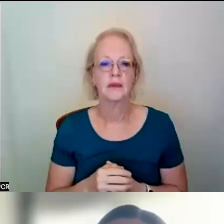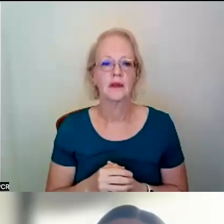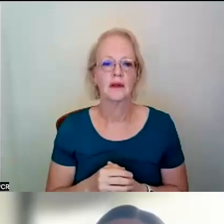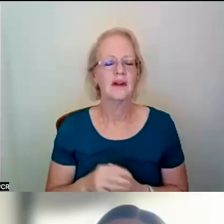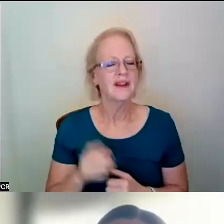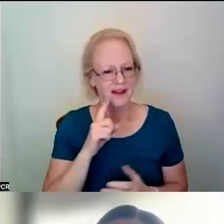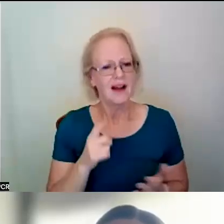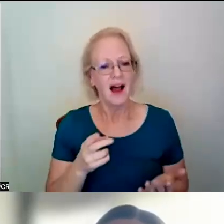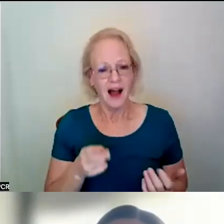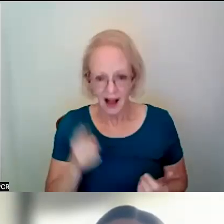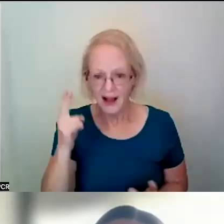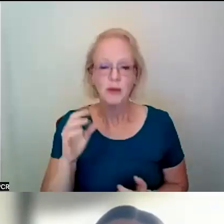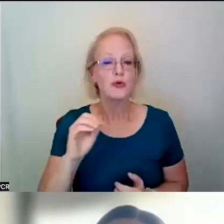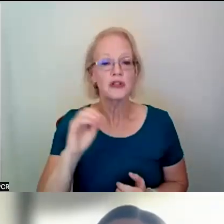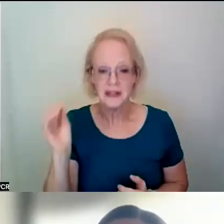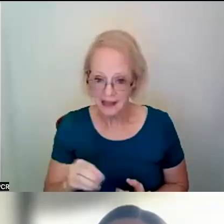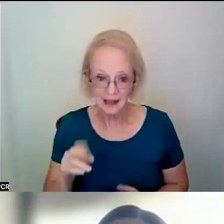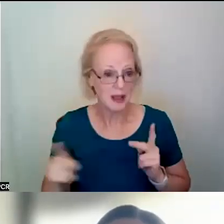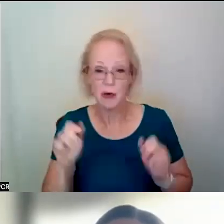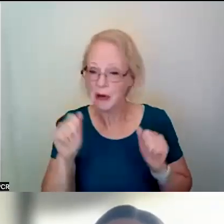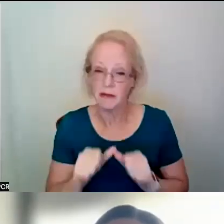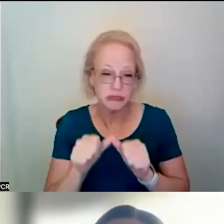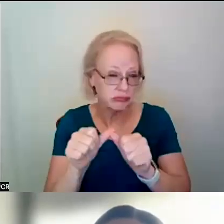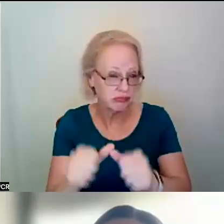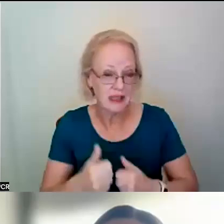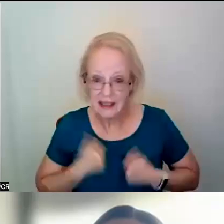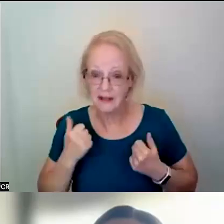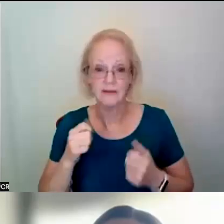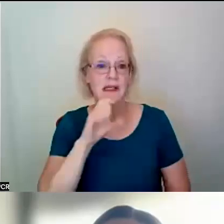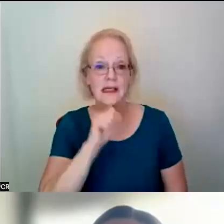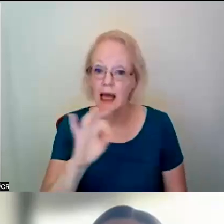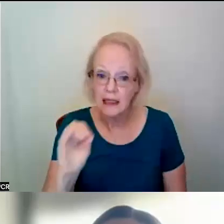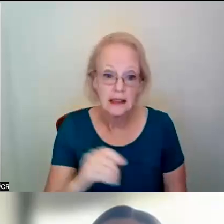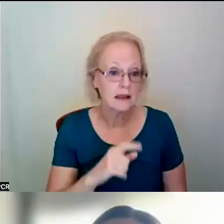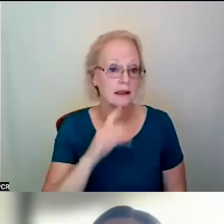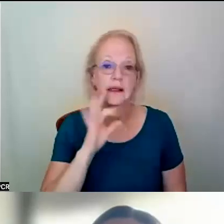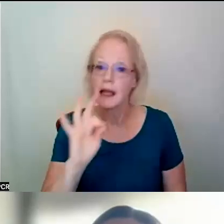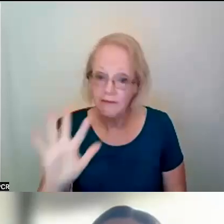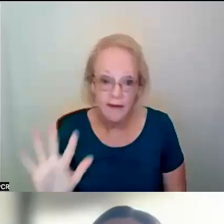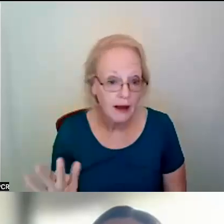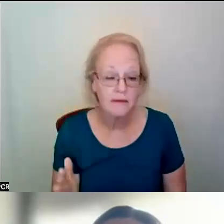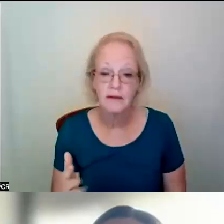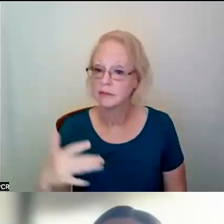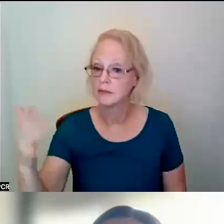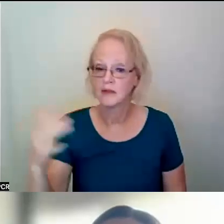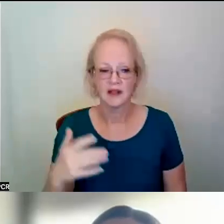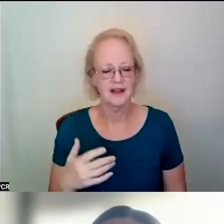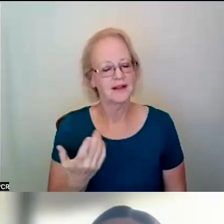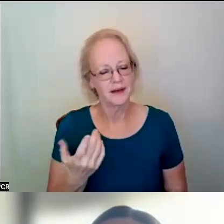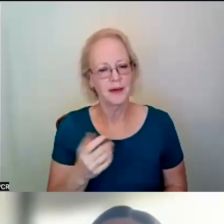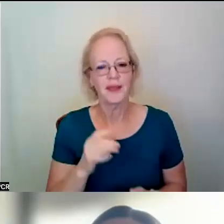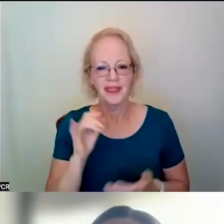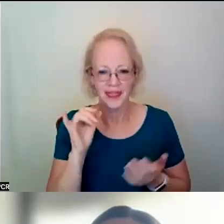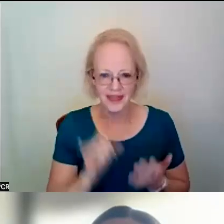very high percentages that people could live to 90 or 95. So this is an argument only